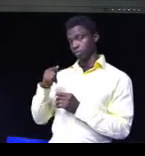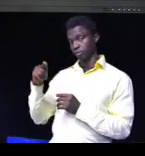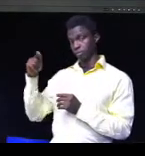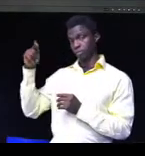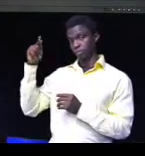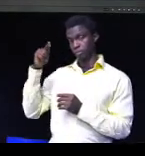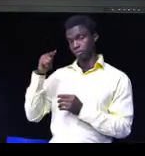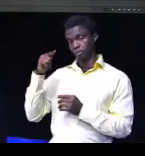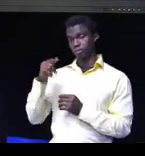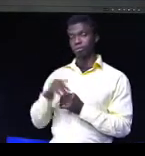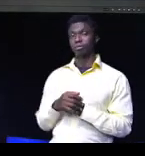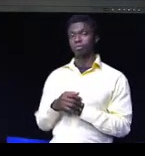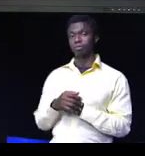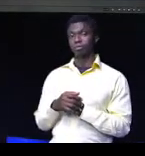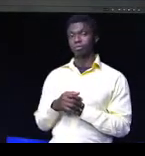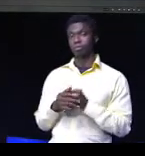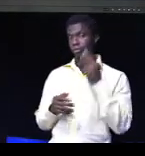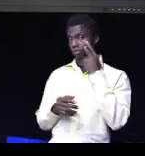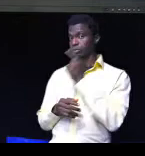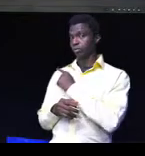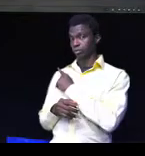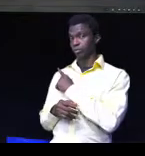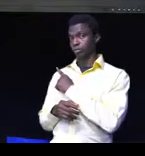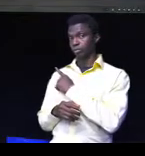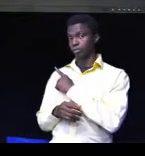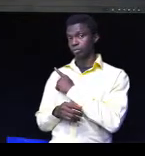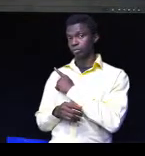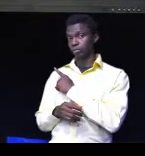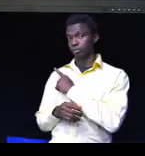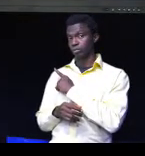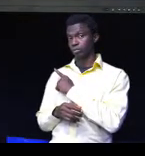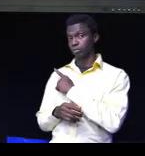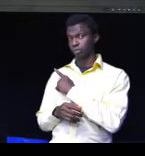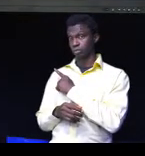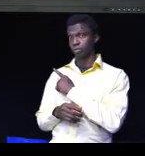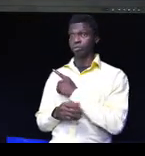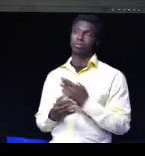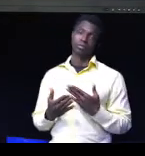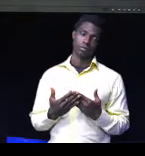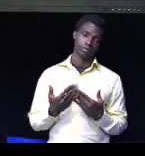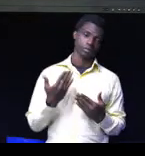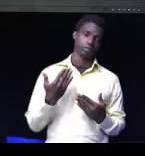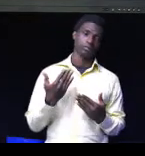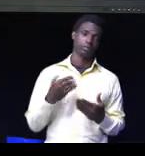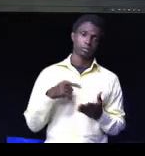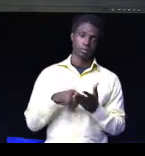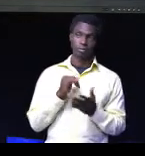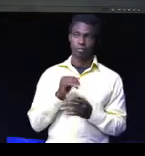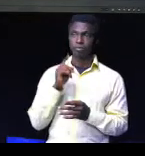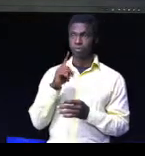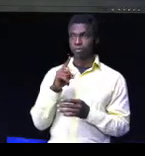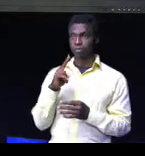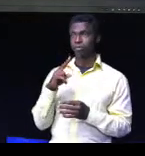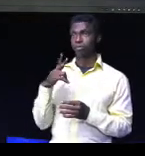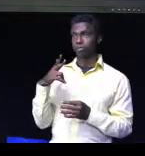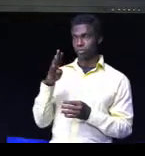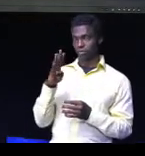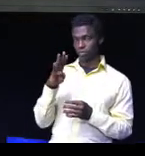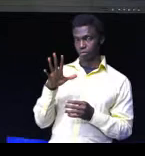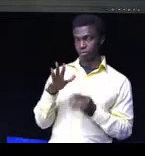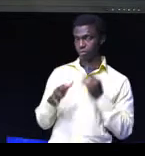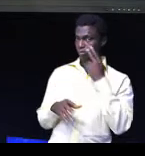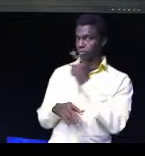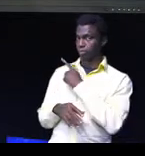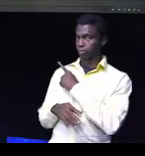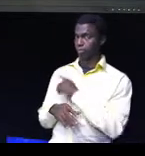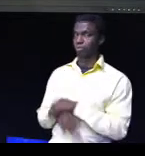diagonal, diagonal, diagonal, and diagonal. So let's go, yes, like that. So this is 1, 2, 3,